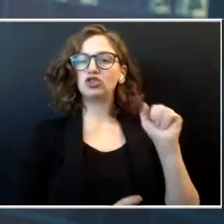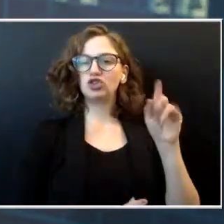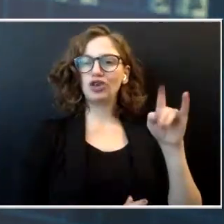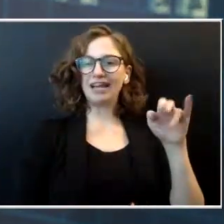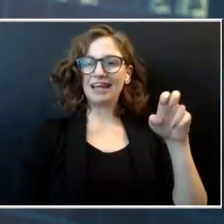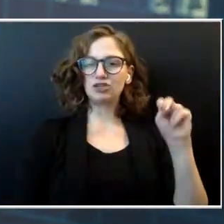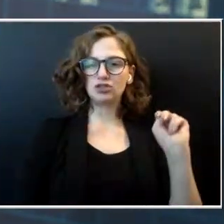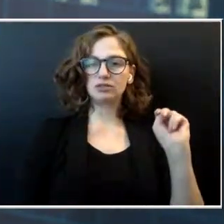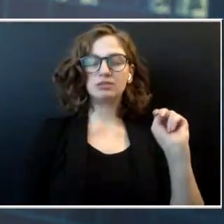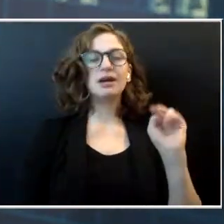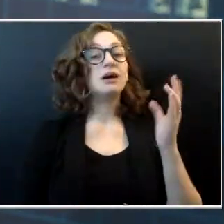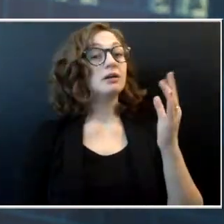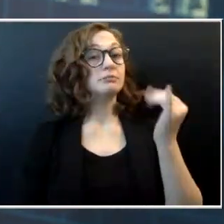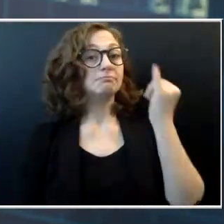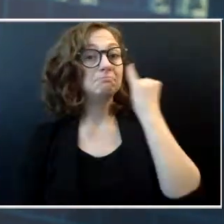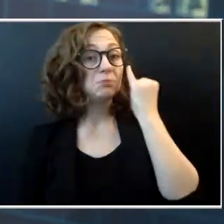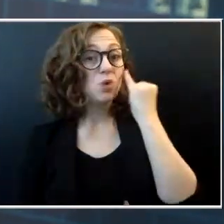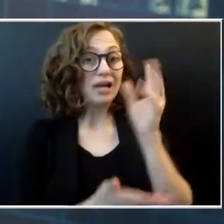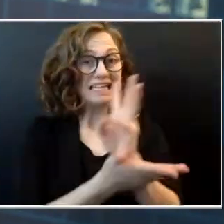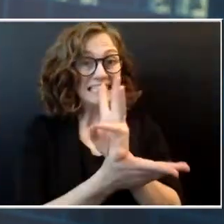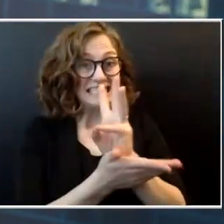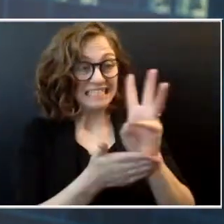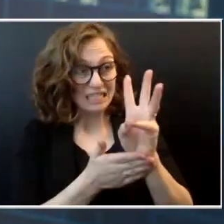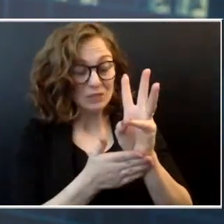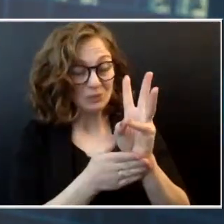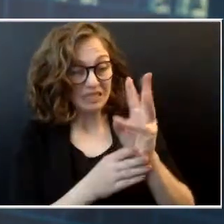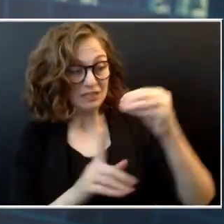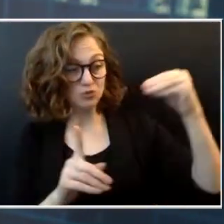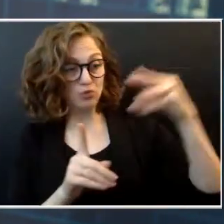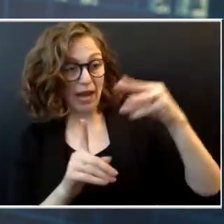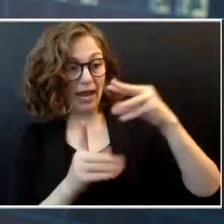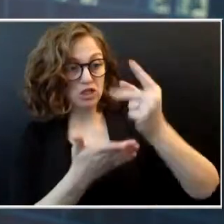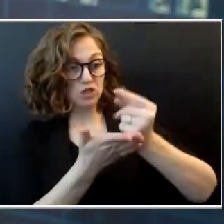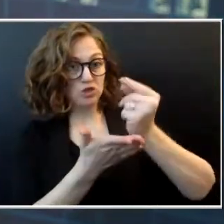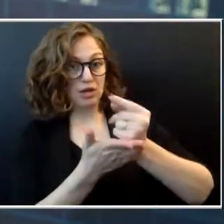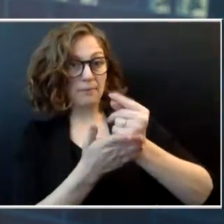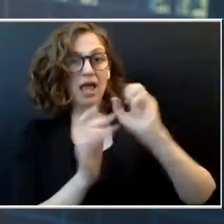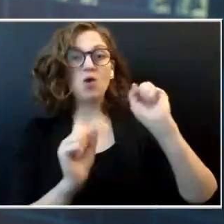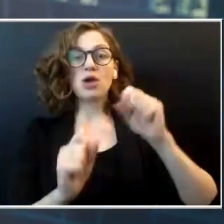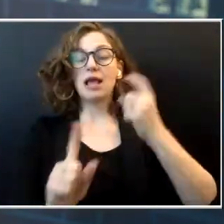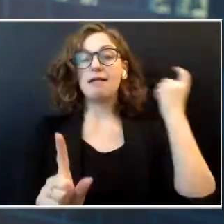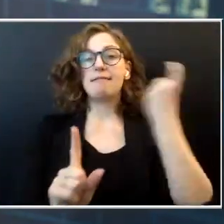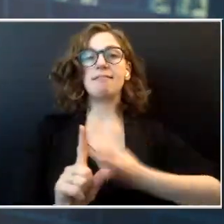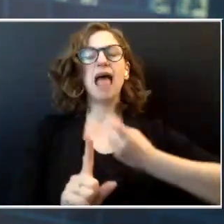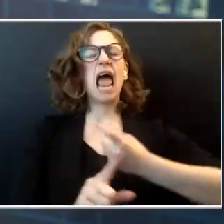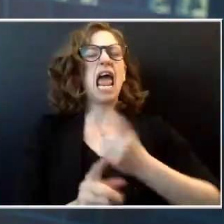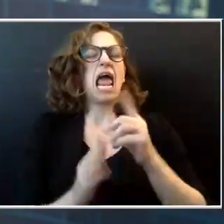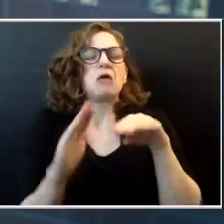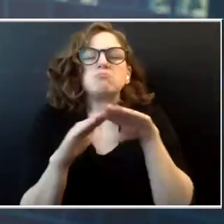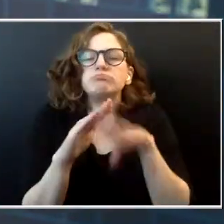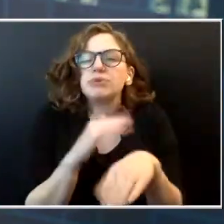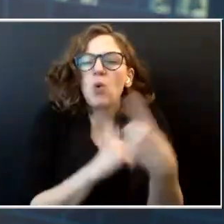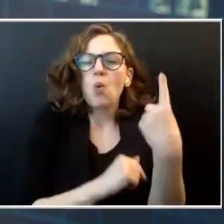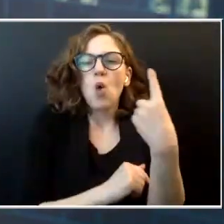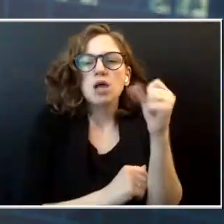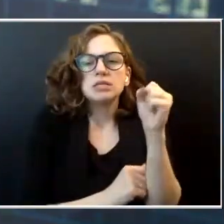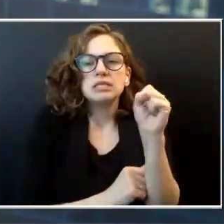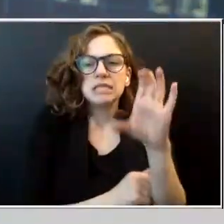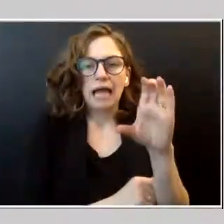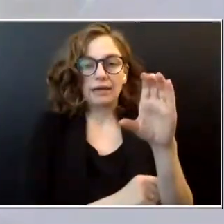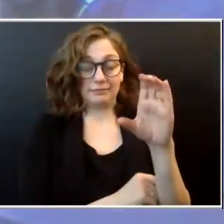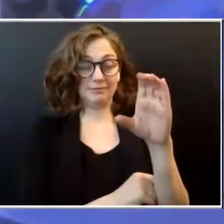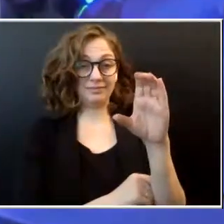radiation treatment can be delivered in less than 1 second? 6 weeks versus 1 second. It's